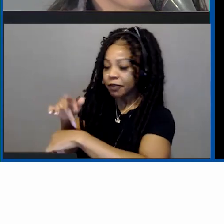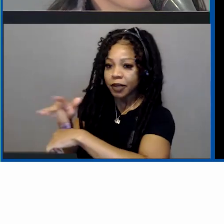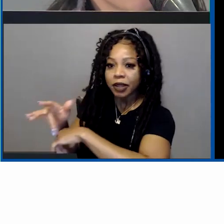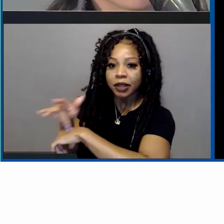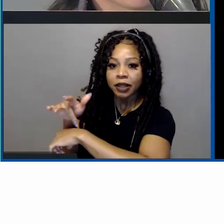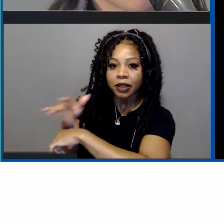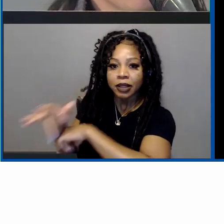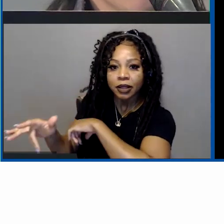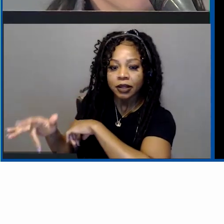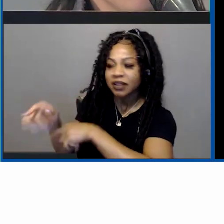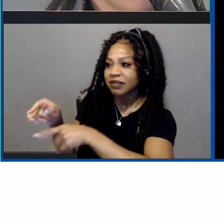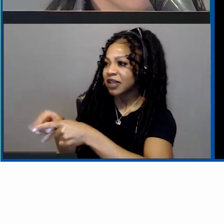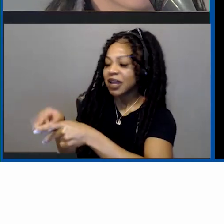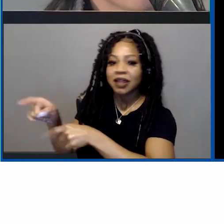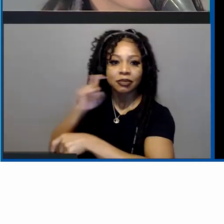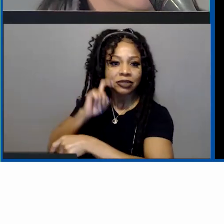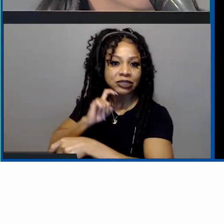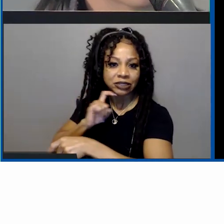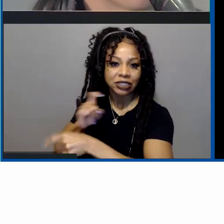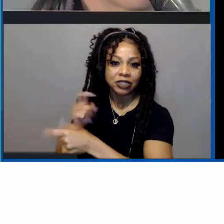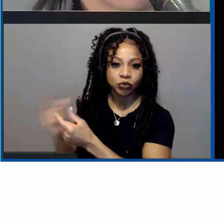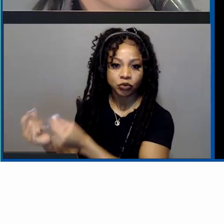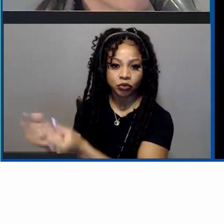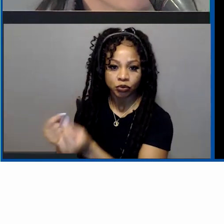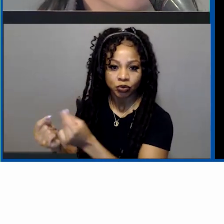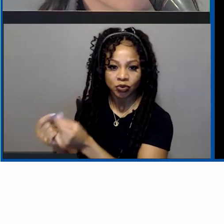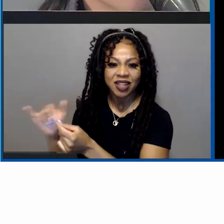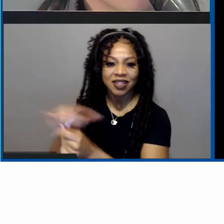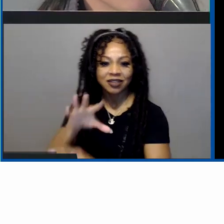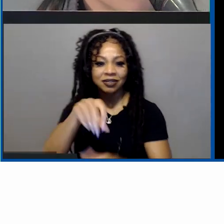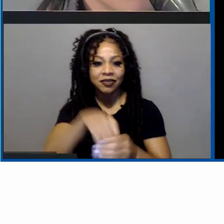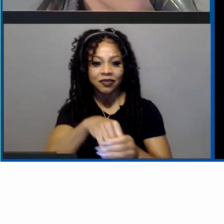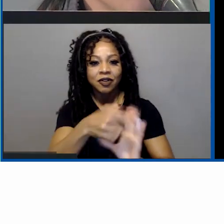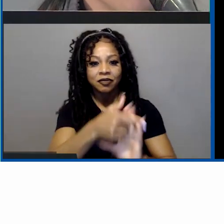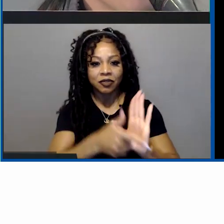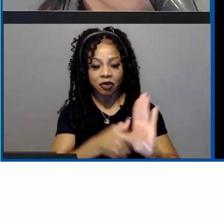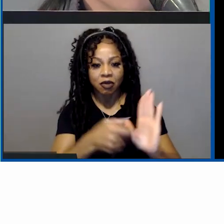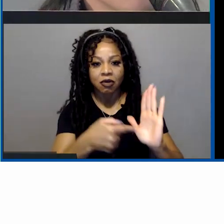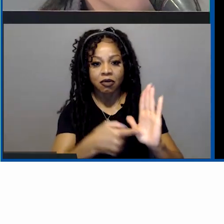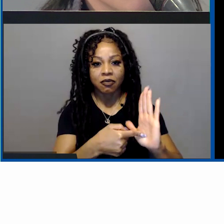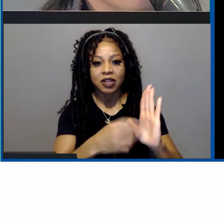semi-naked, who is engaged in sexual activity, and that's in the Criminal Code of Canada, Section 162.